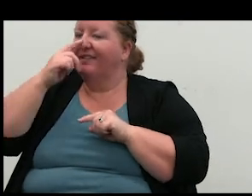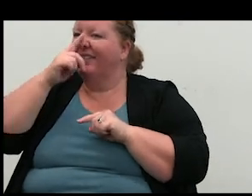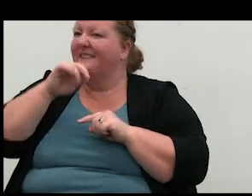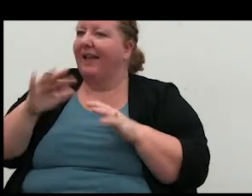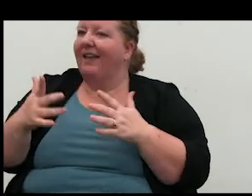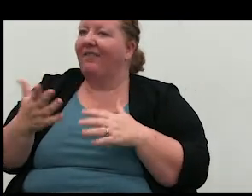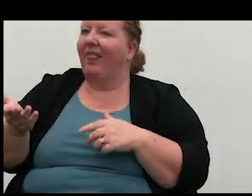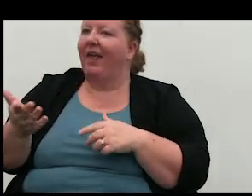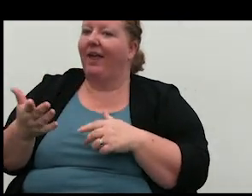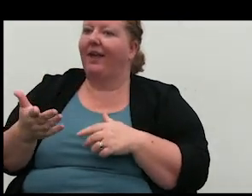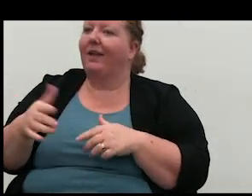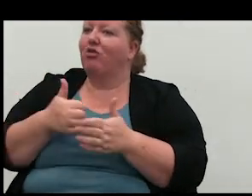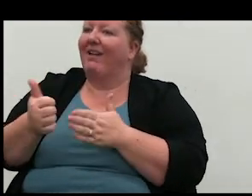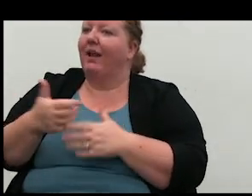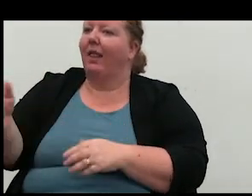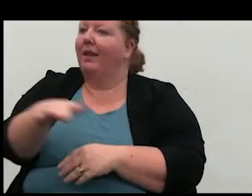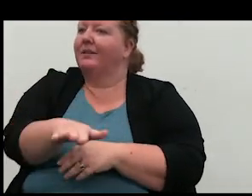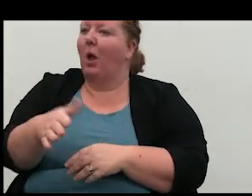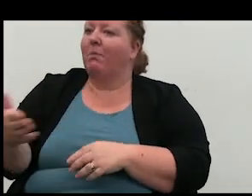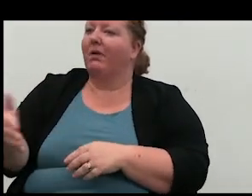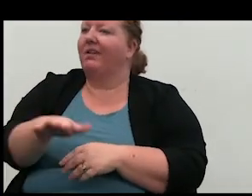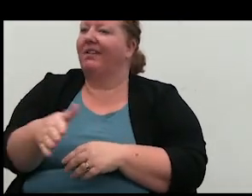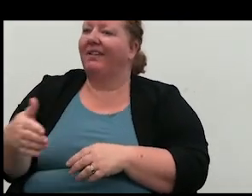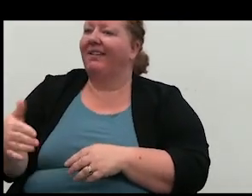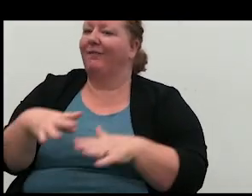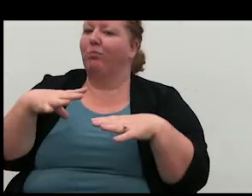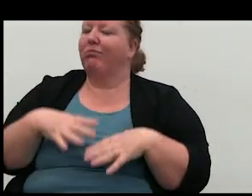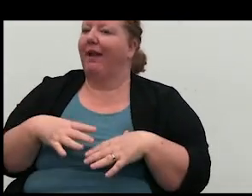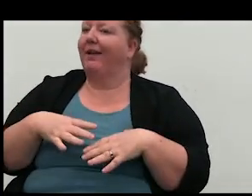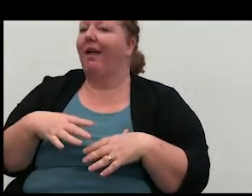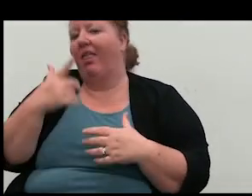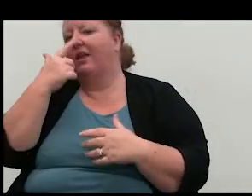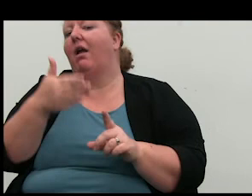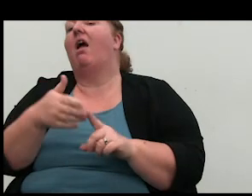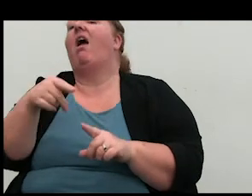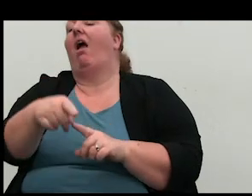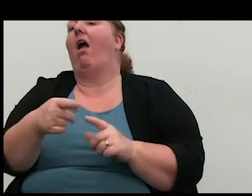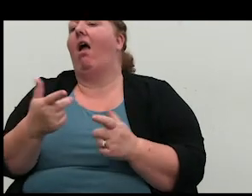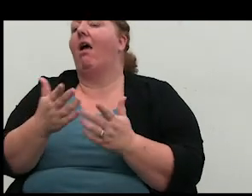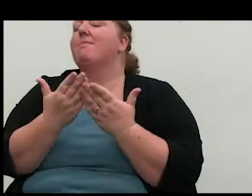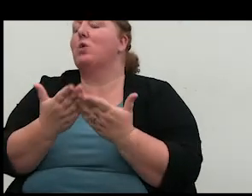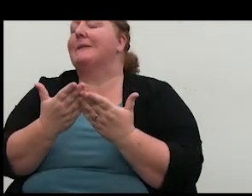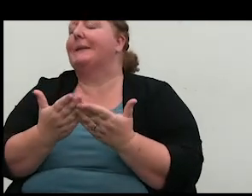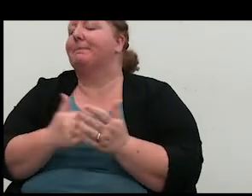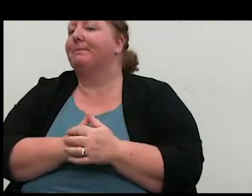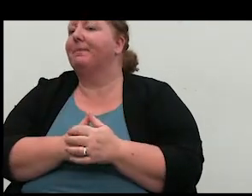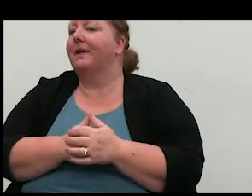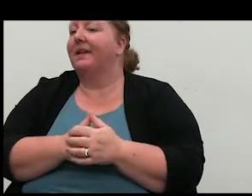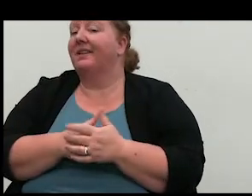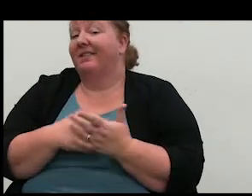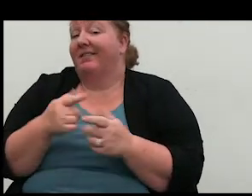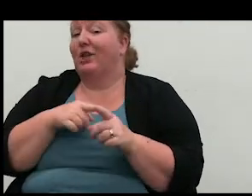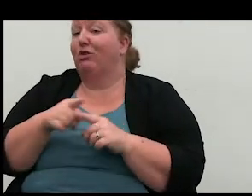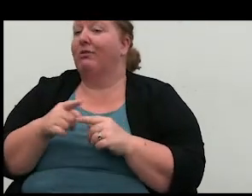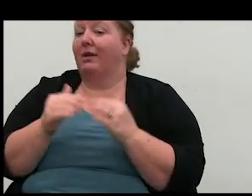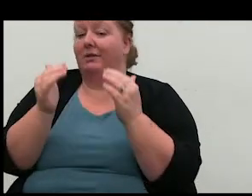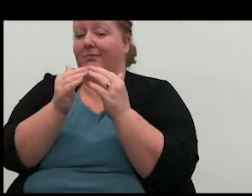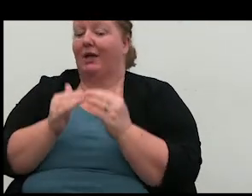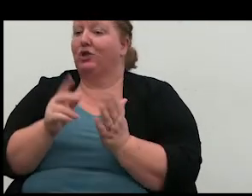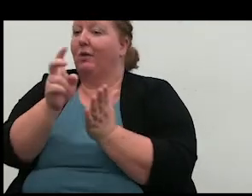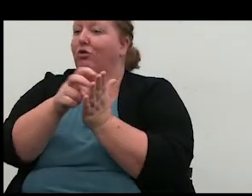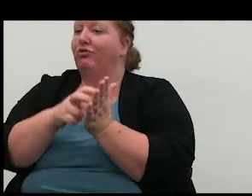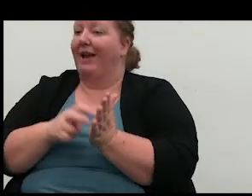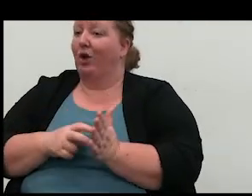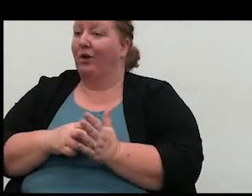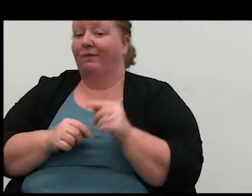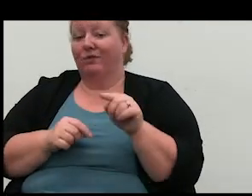their stops regularly these times of day, you could infer pretty well that this driver was a Muslim. And then all you have to do is try and match up that record